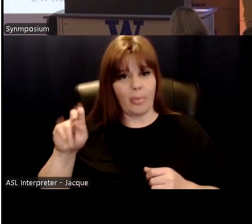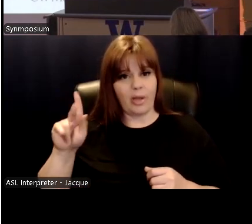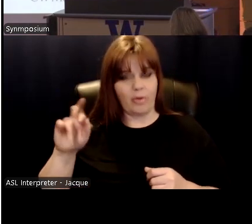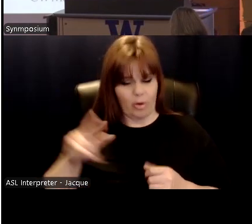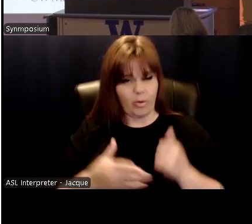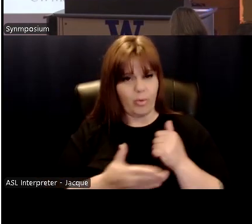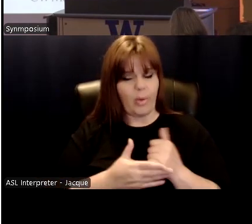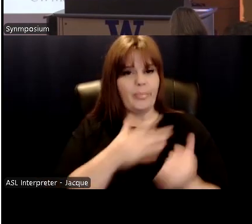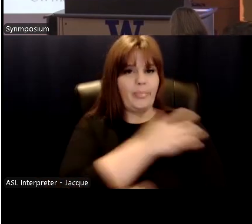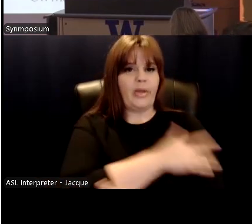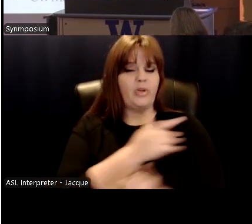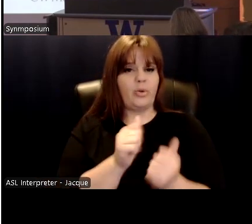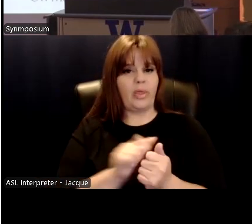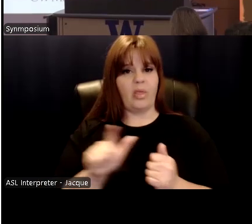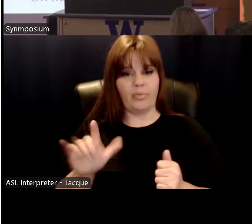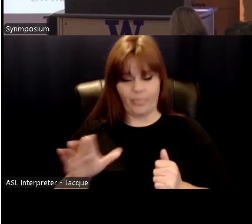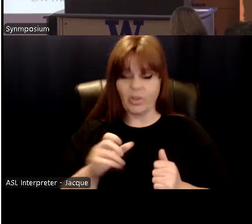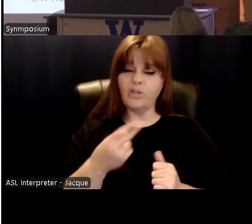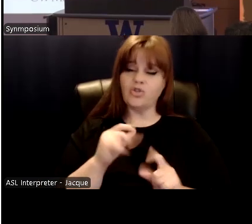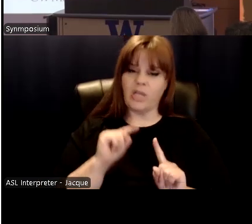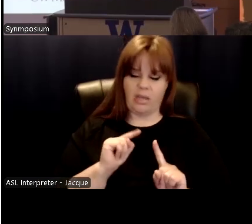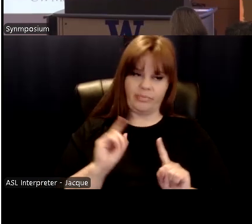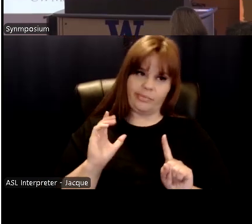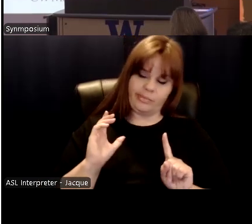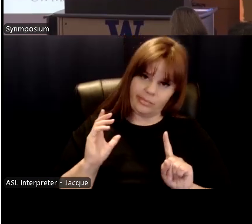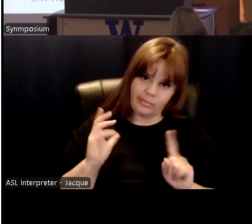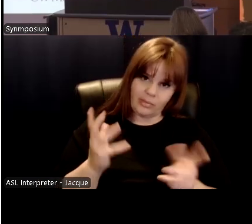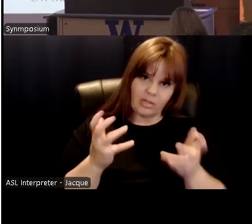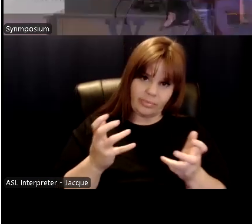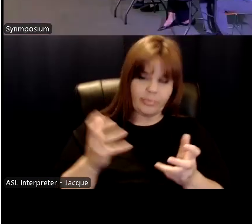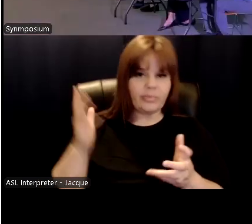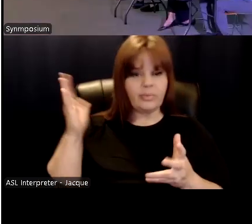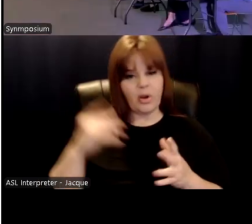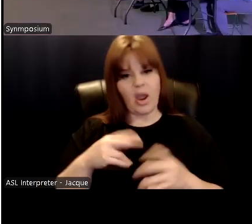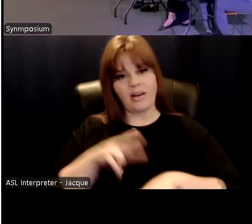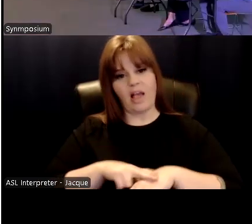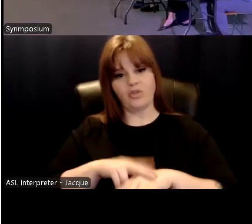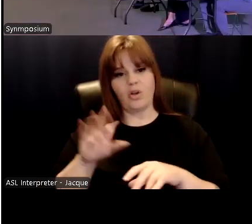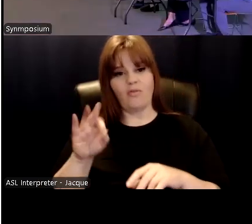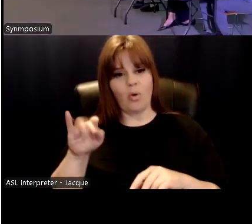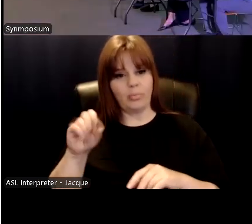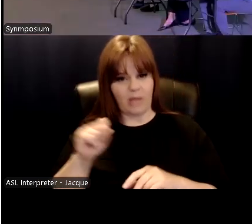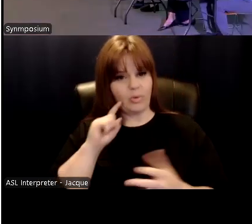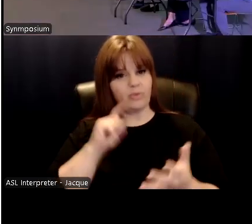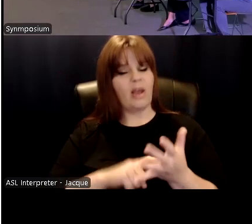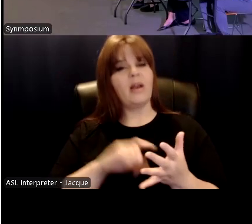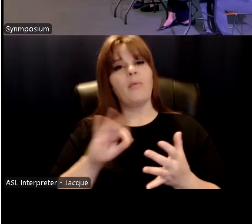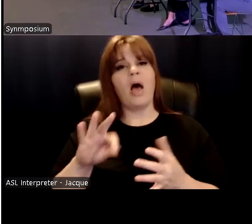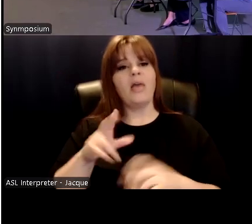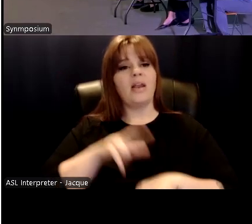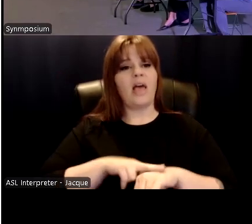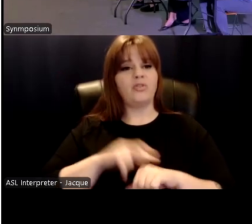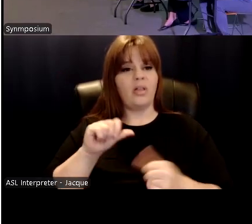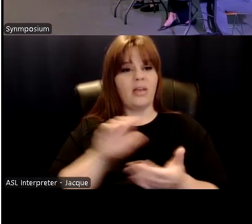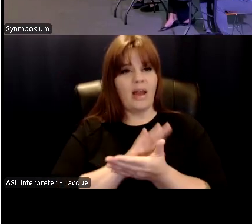long COVID. She is a sought-after speaker at national forums and was recognized by the National Academies of Science, Engineering,